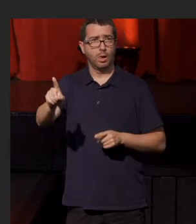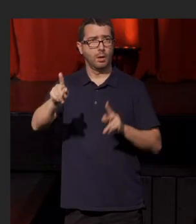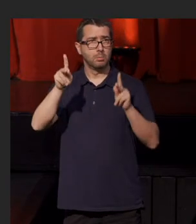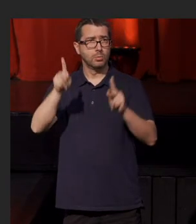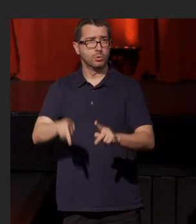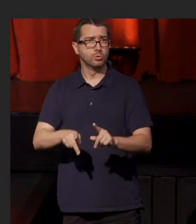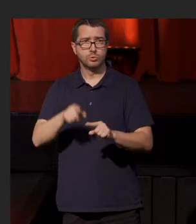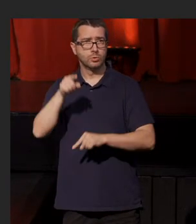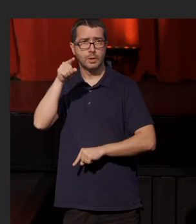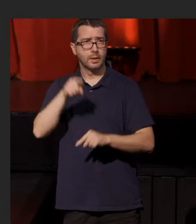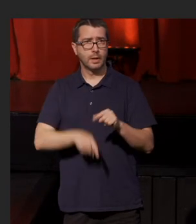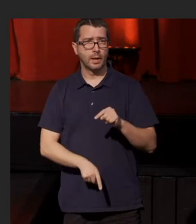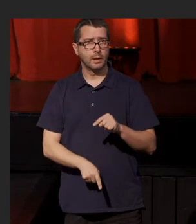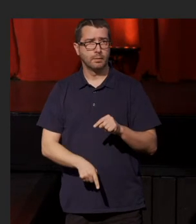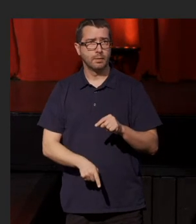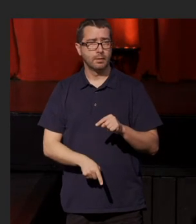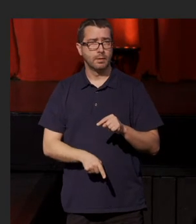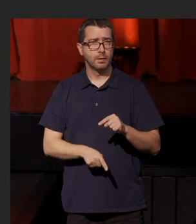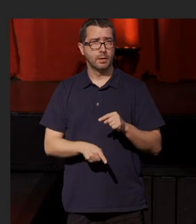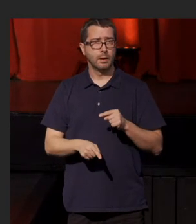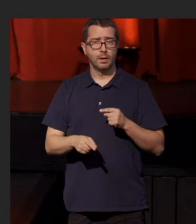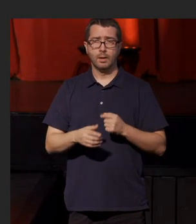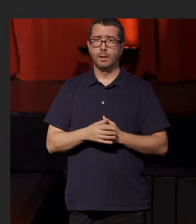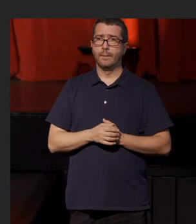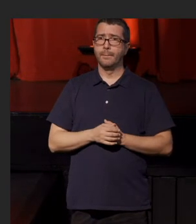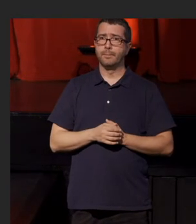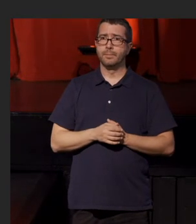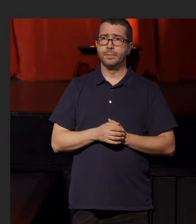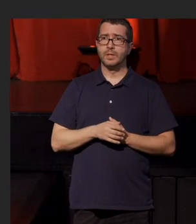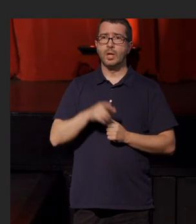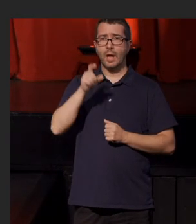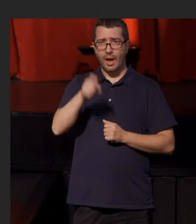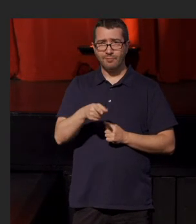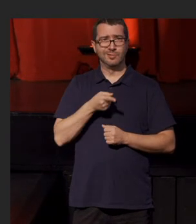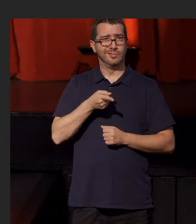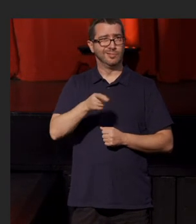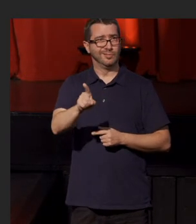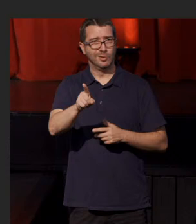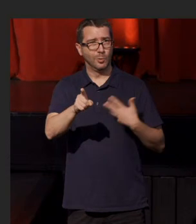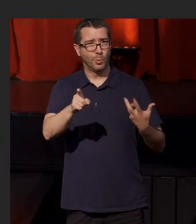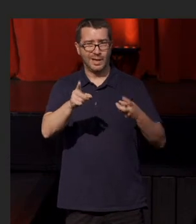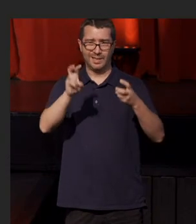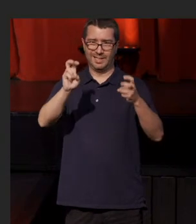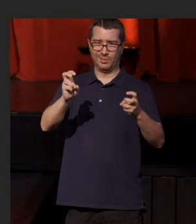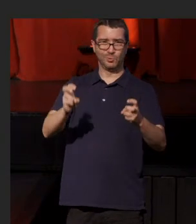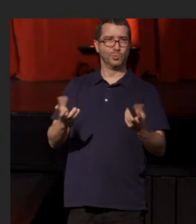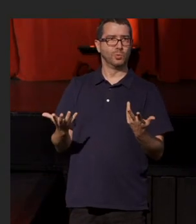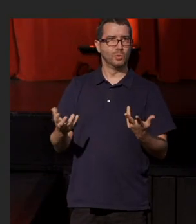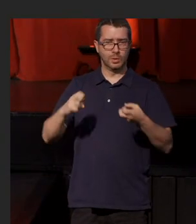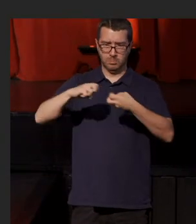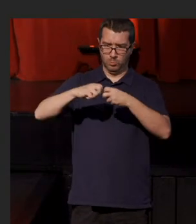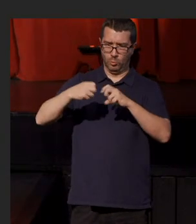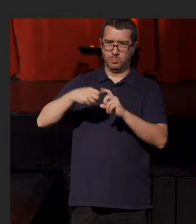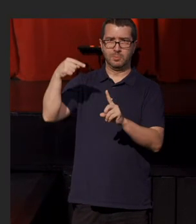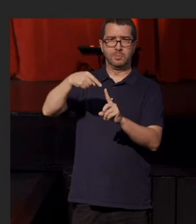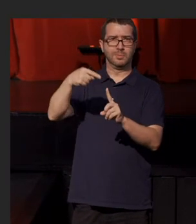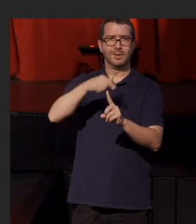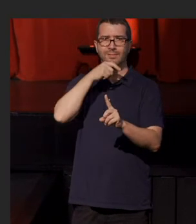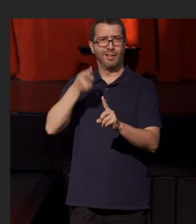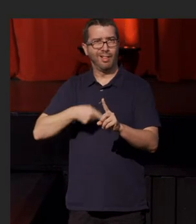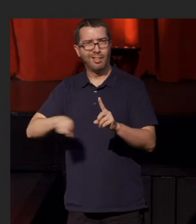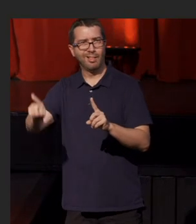speaking with or the interlocutor you're engaging. You should attack the issue. You should engage the issue. You should not engage in